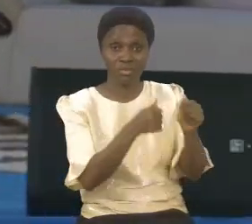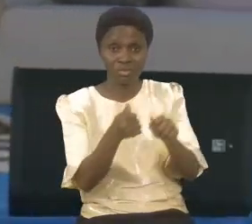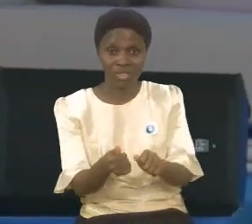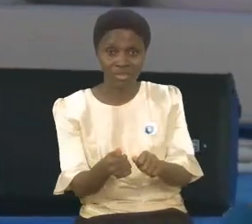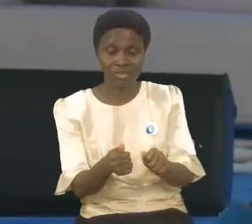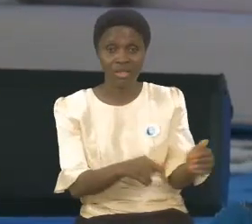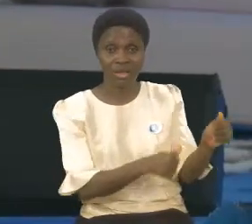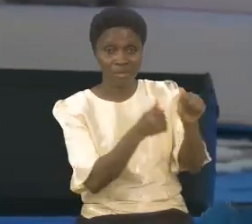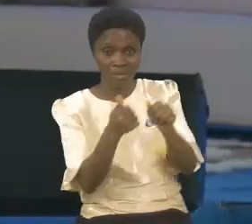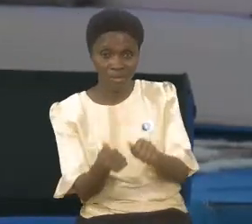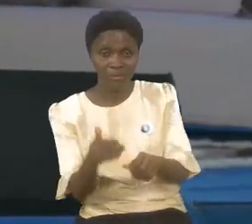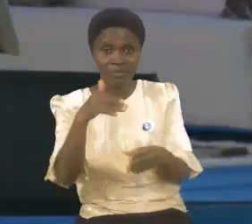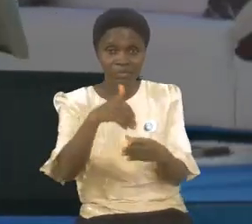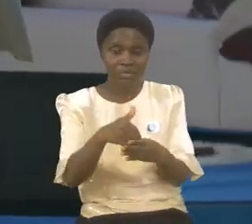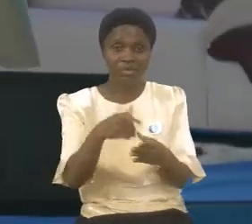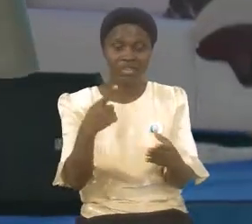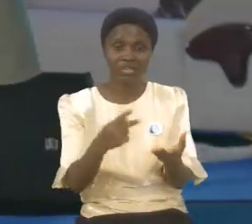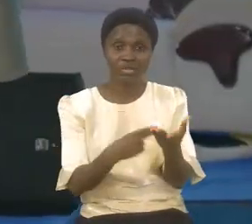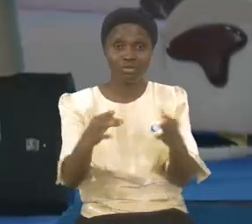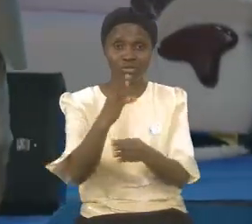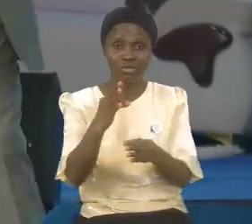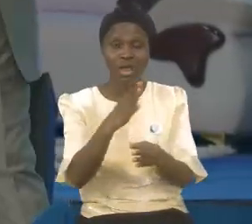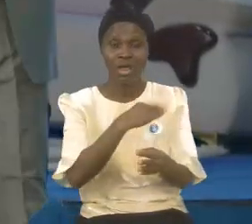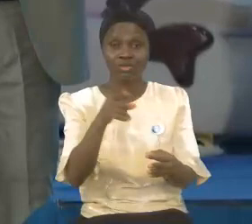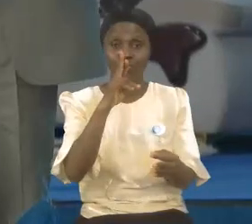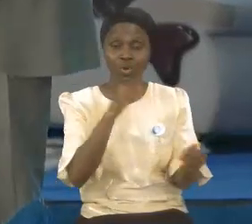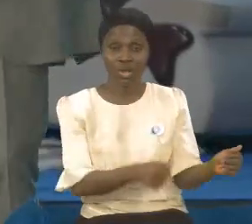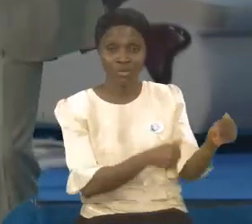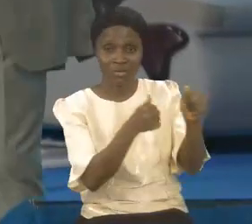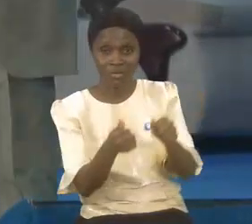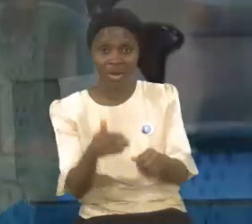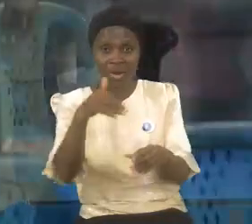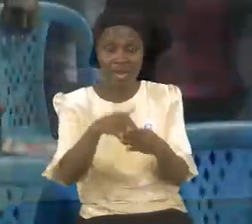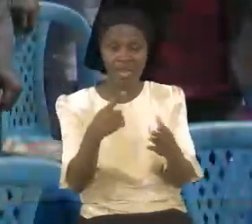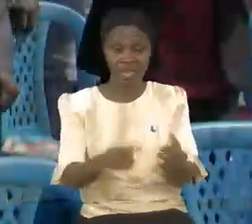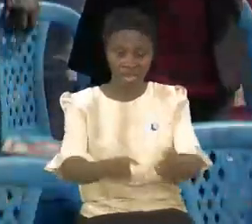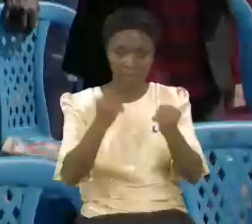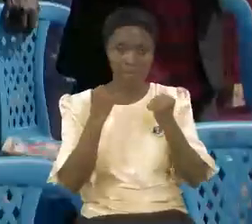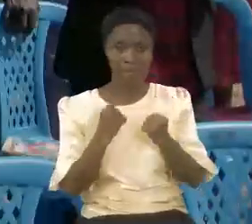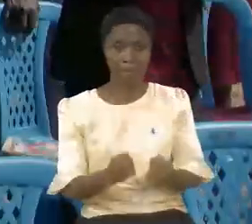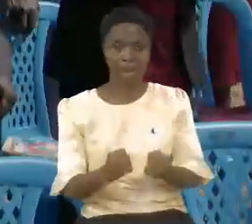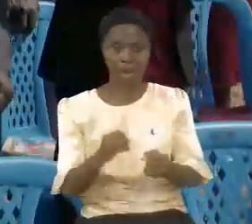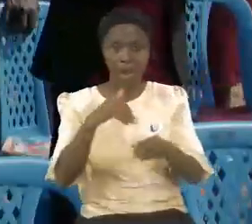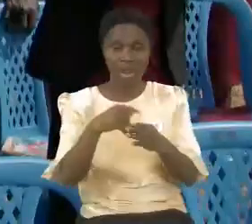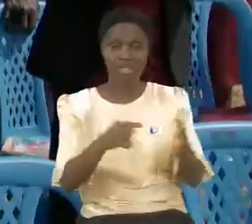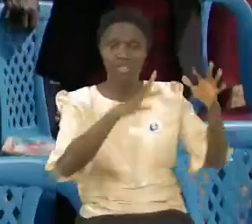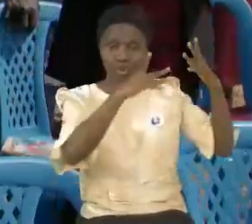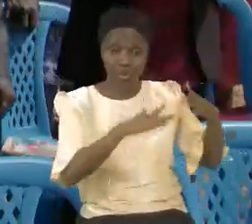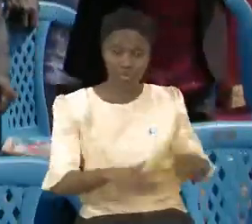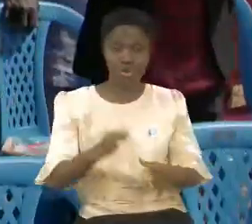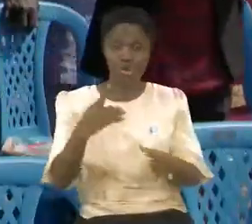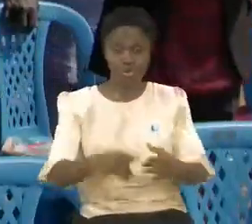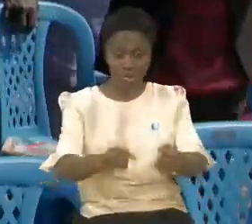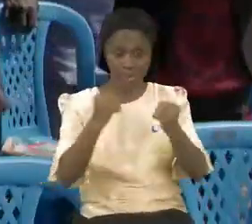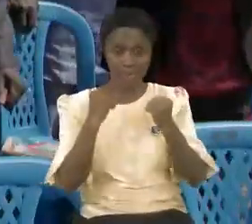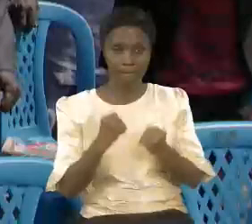immersed, empowered, and you have been immersed in the power, in the ocean of the power of the Holy Ghost?